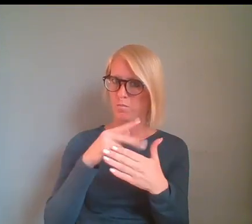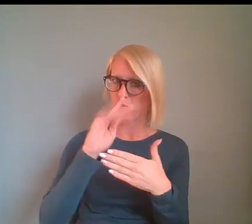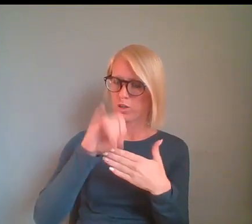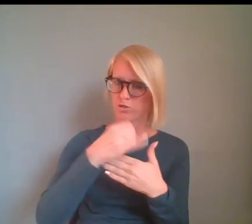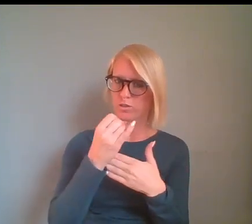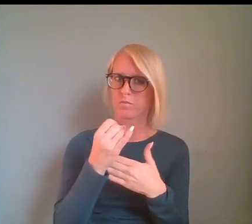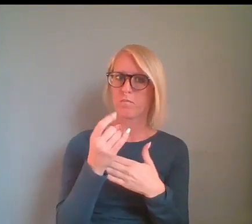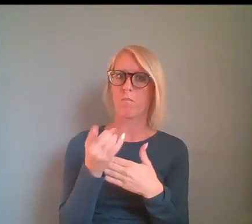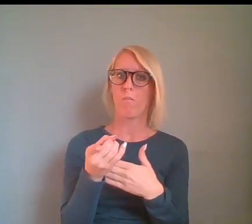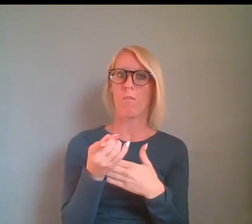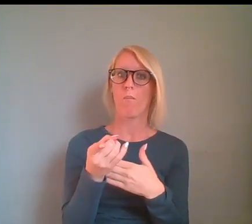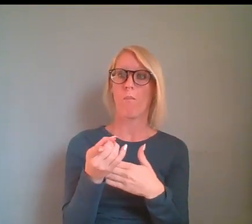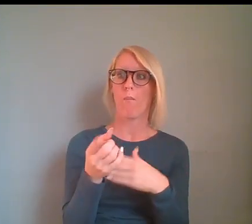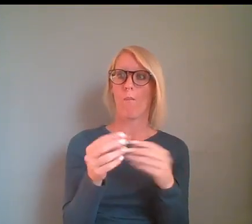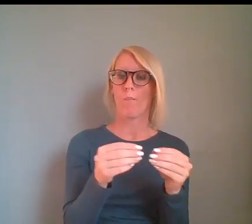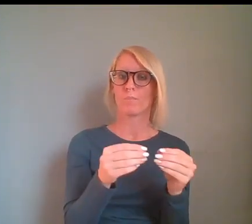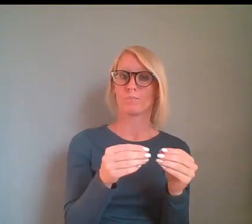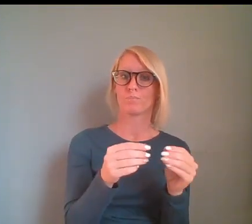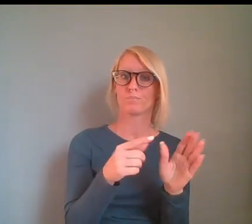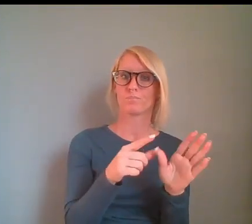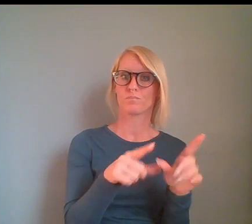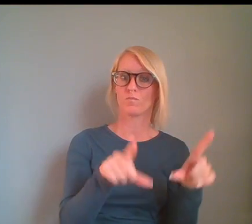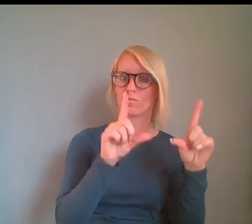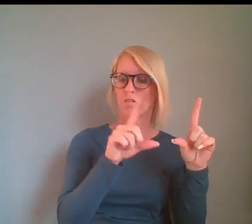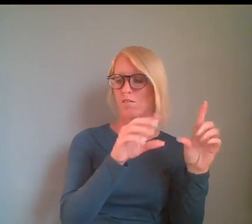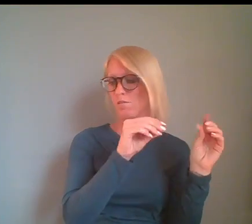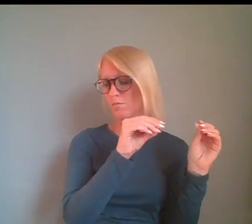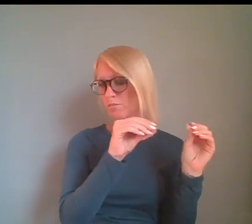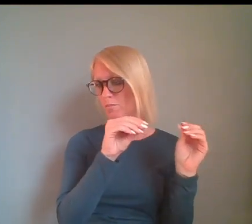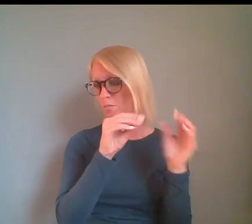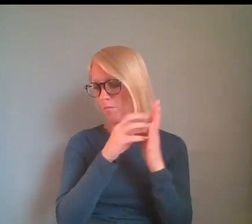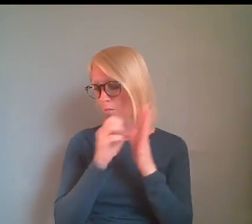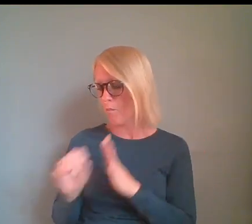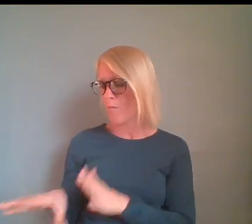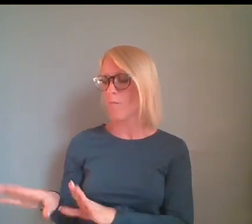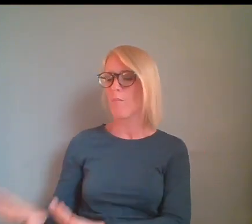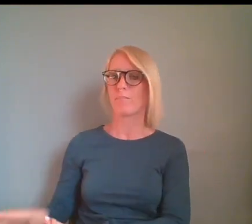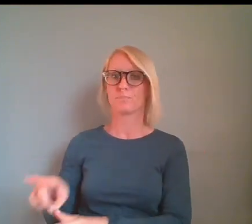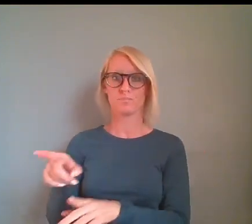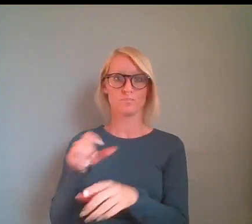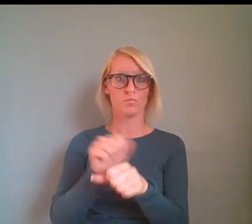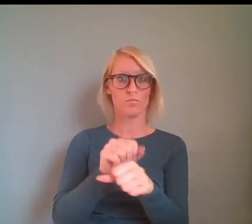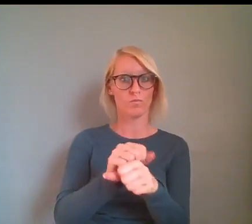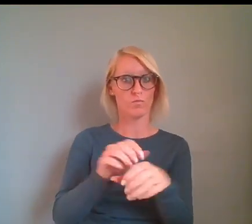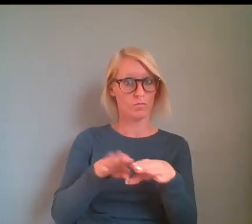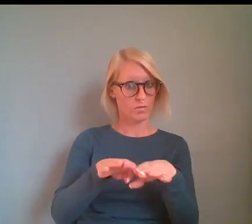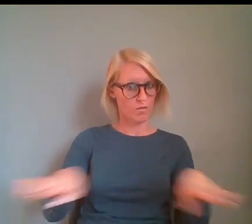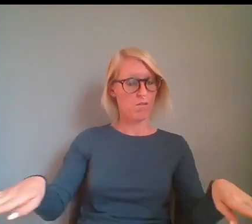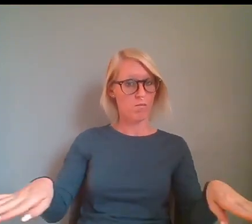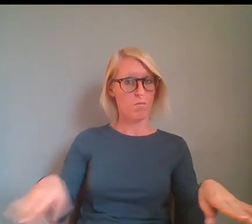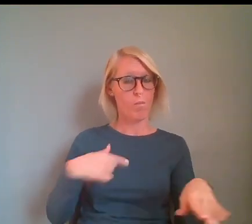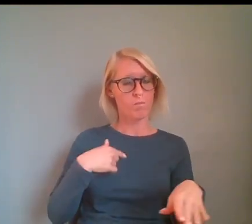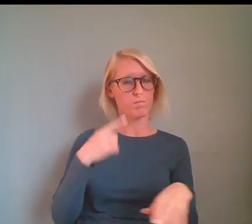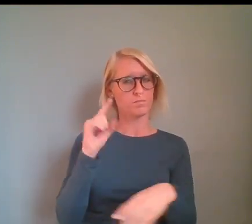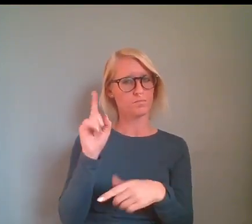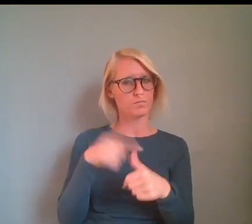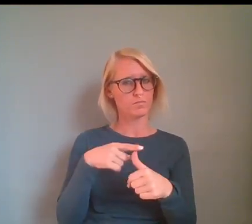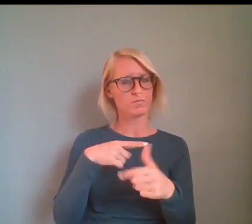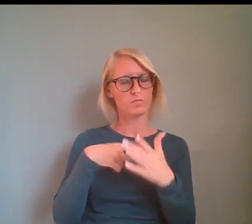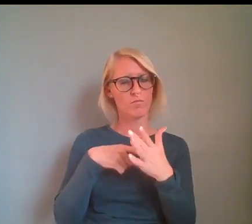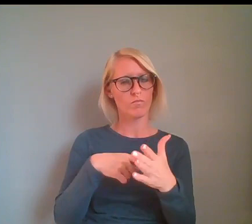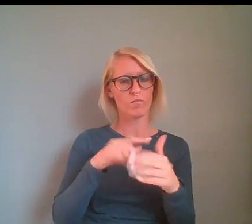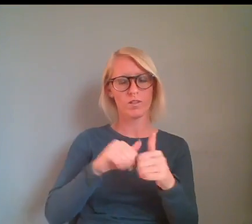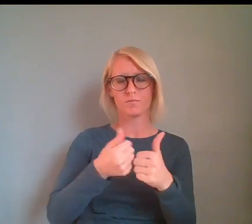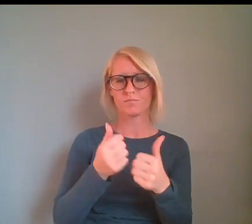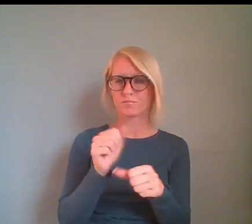take this down, and you guys are going to work here on the floor. But first, I'm going to just show you how to work with this mud.